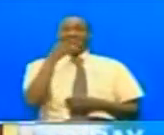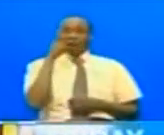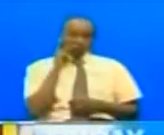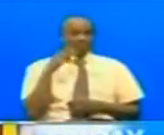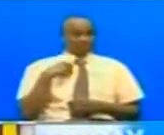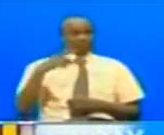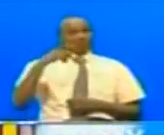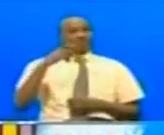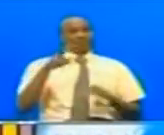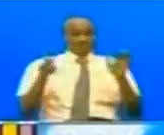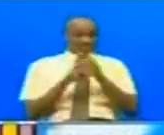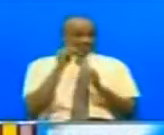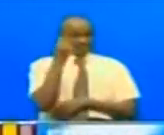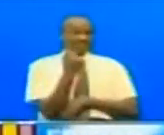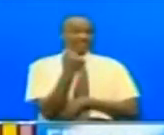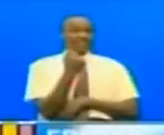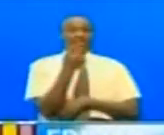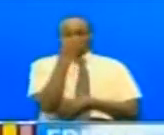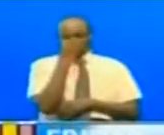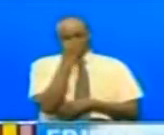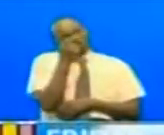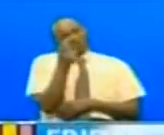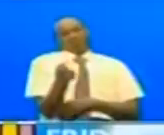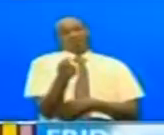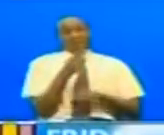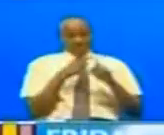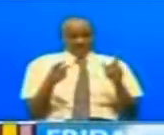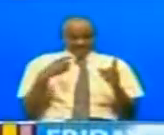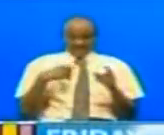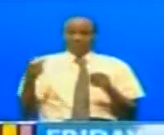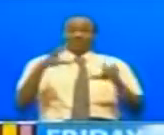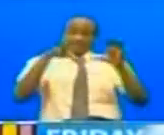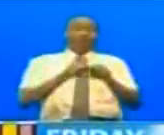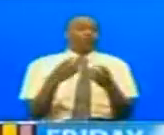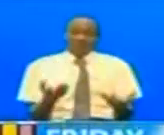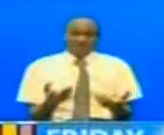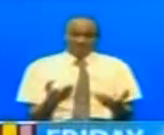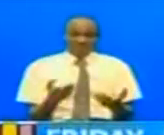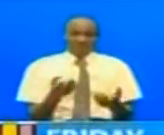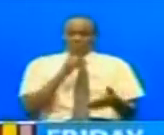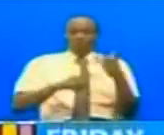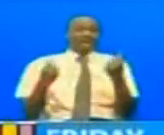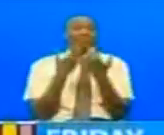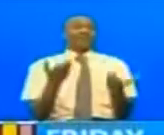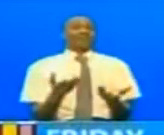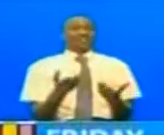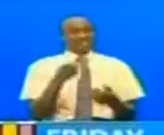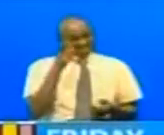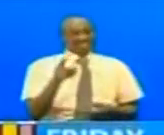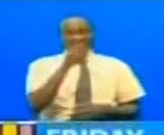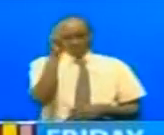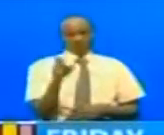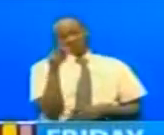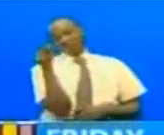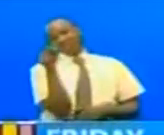President. And the question is, Ruto was just a small person, but they came to power. Mm-hmm. What went wrong? That is the question.